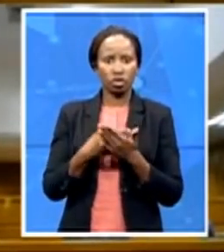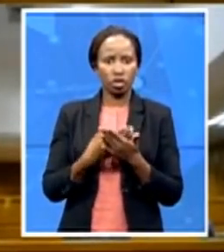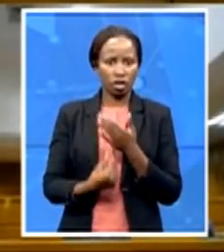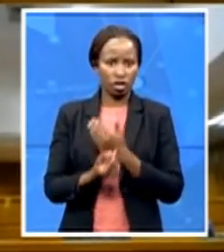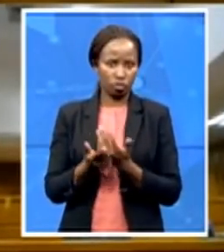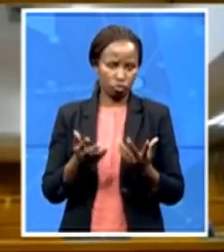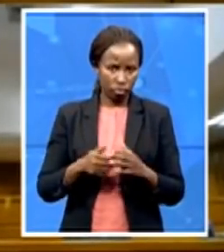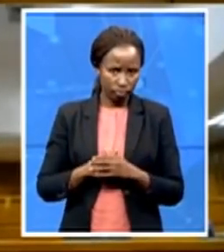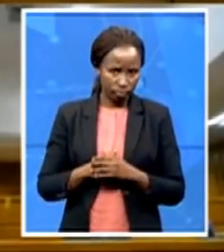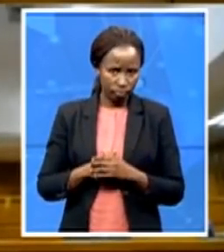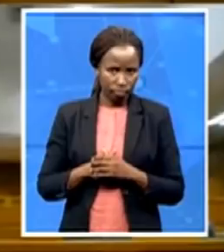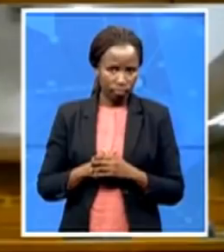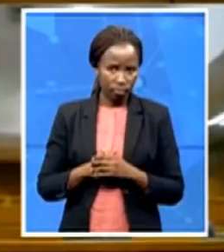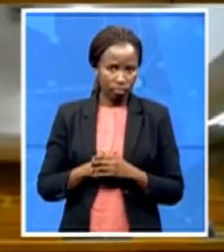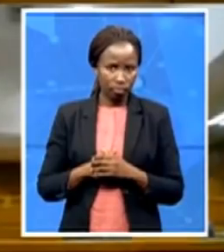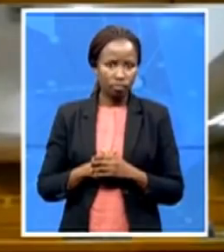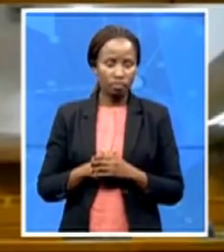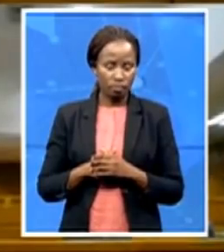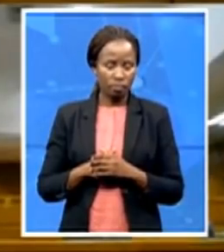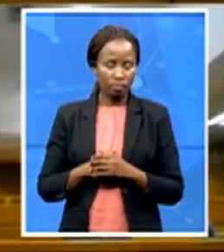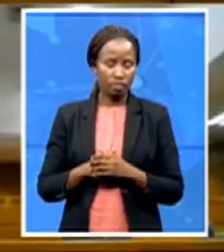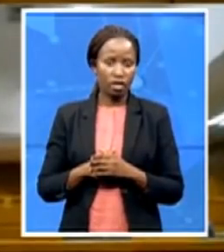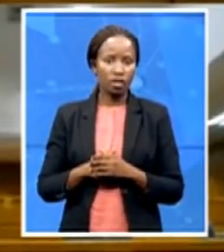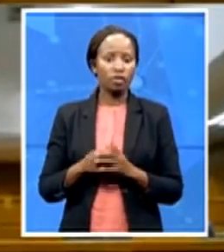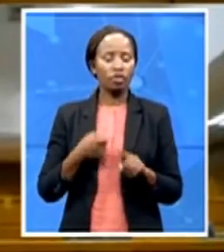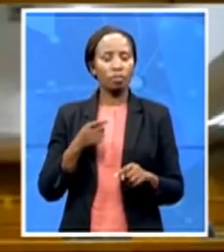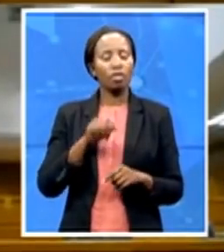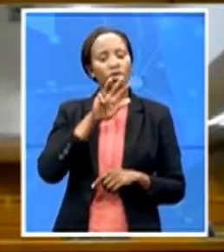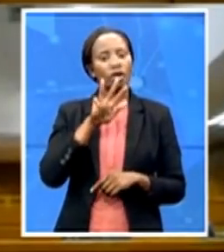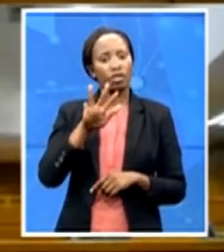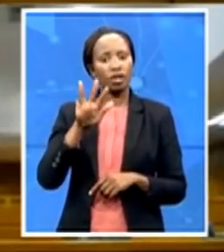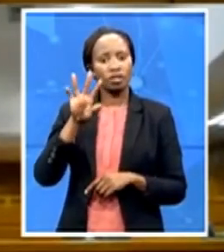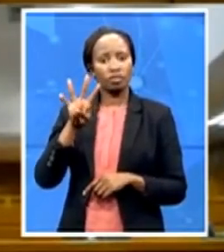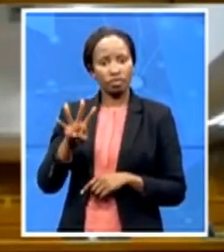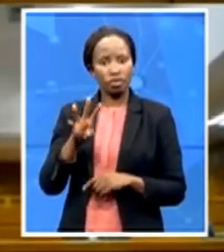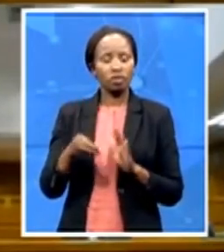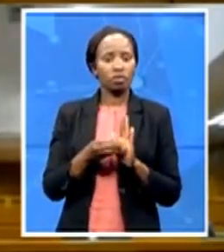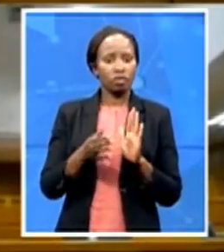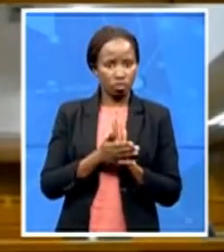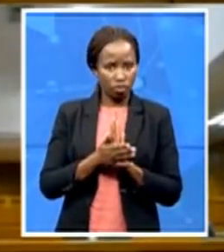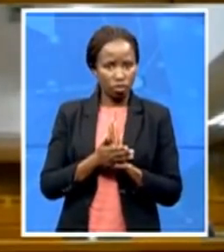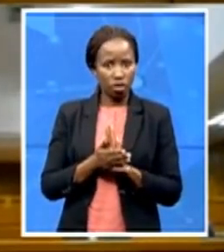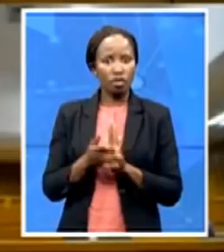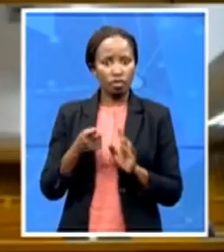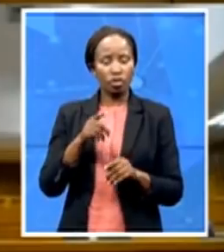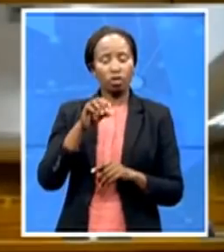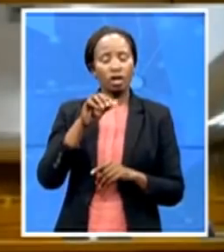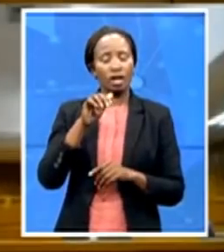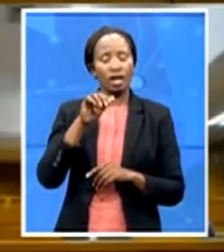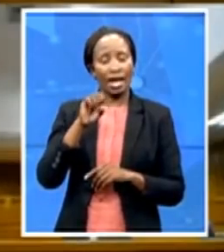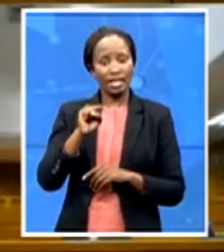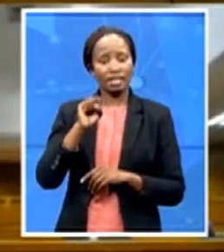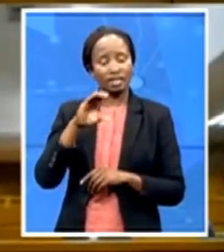USTA, 1997 4 SA 418 SCA at 424G. Secondly, one